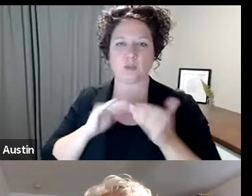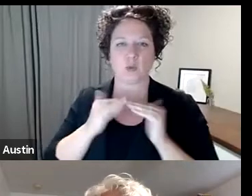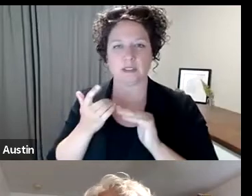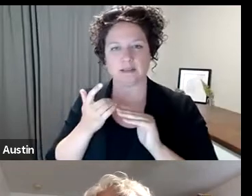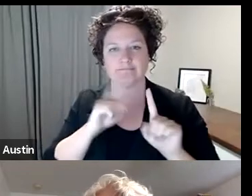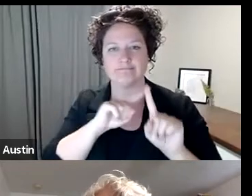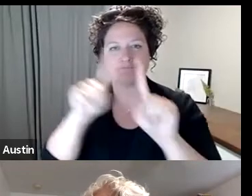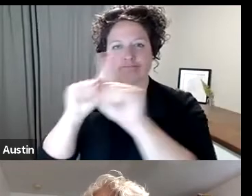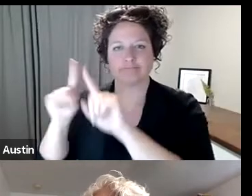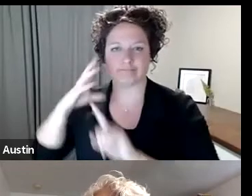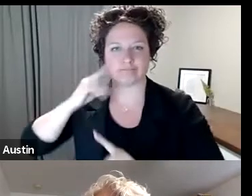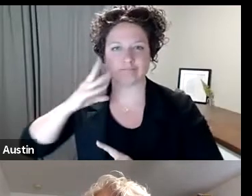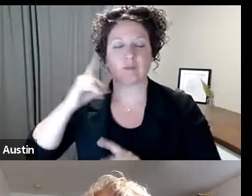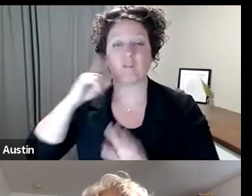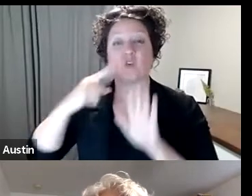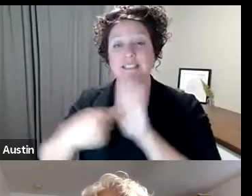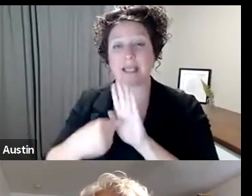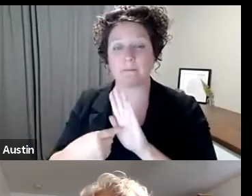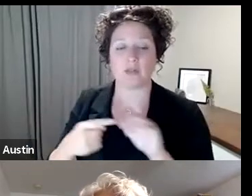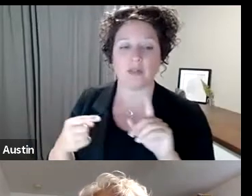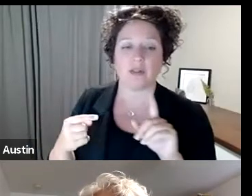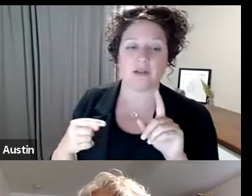community. For example,